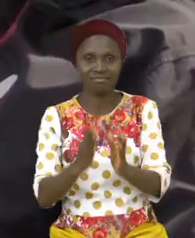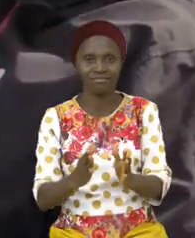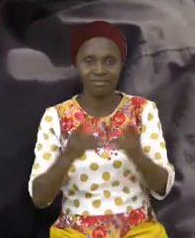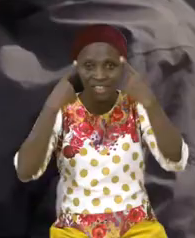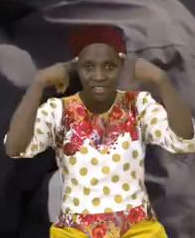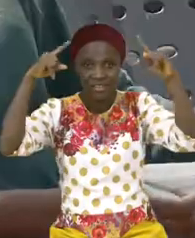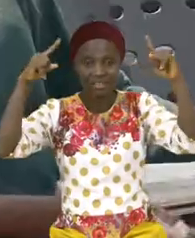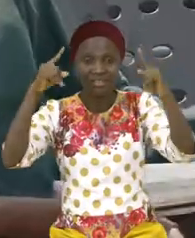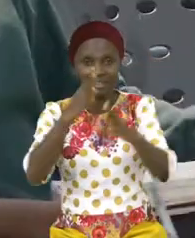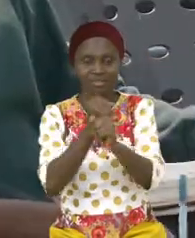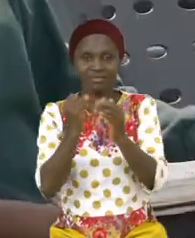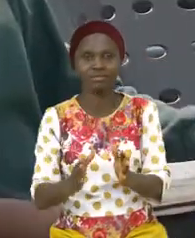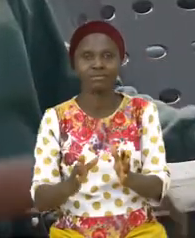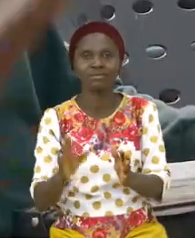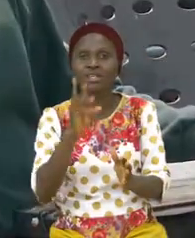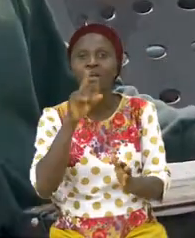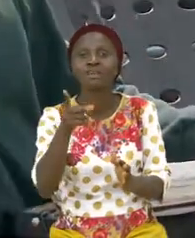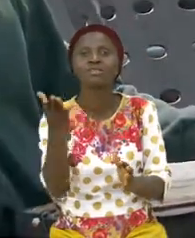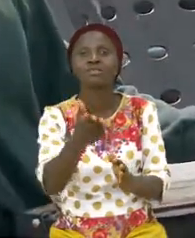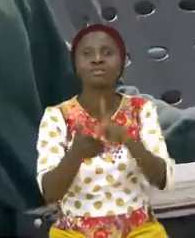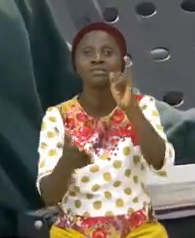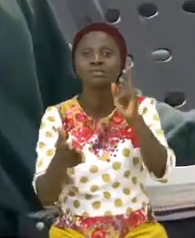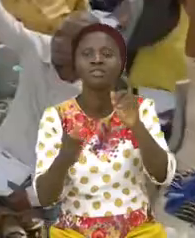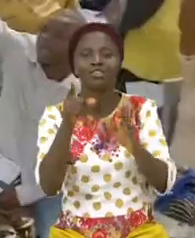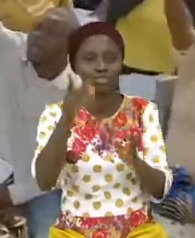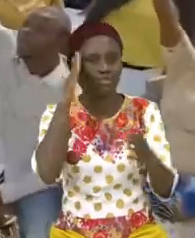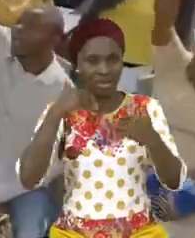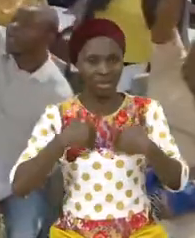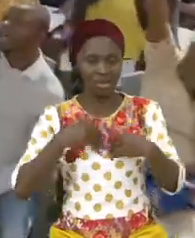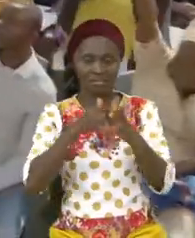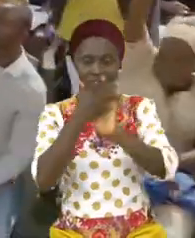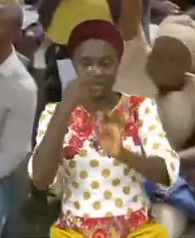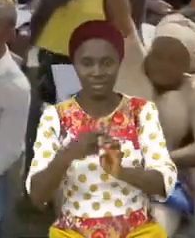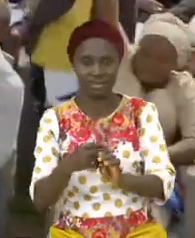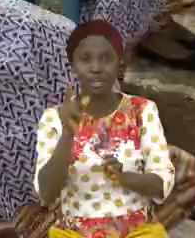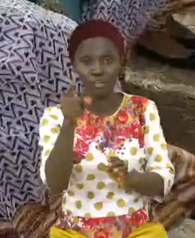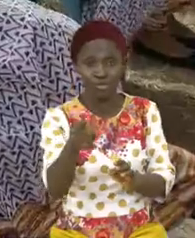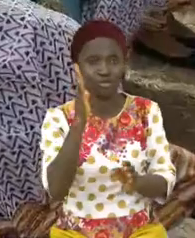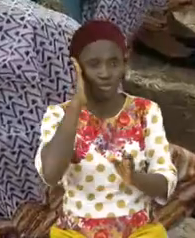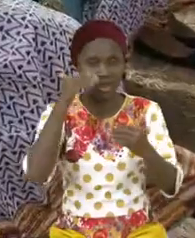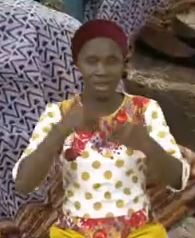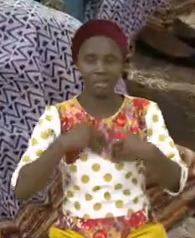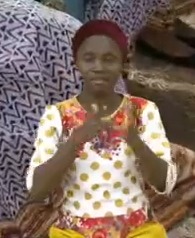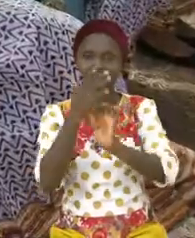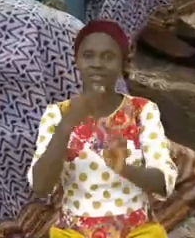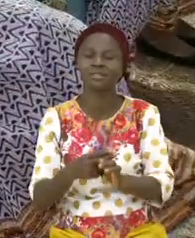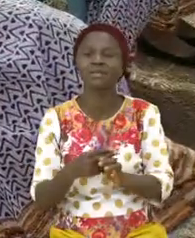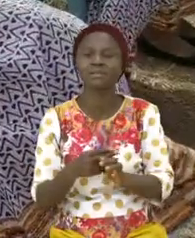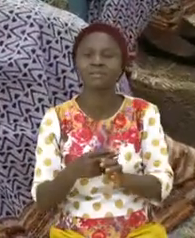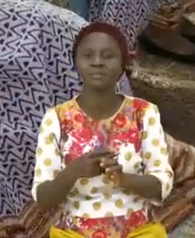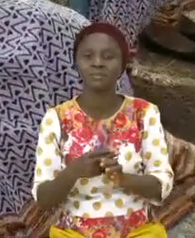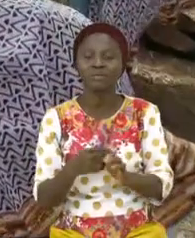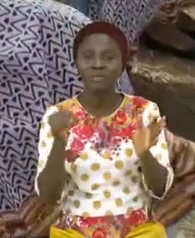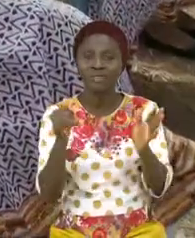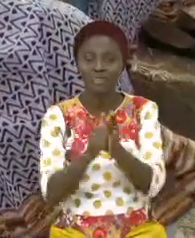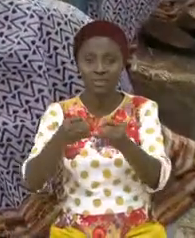her. Where are you? You will have. You will have. That rope that tied you down,